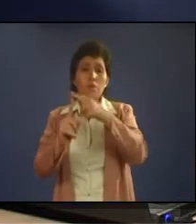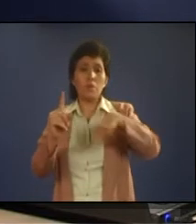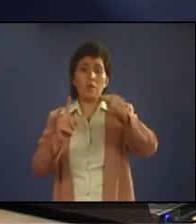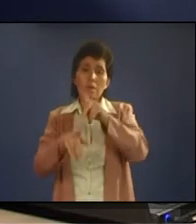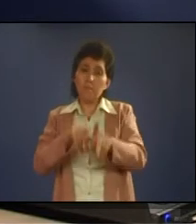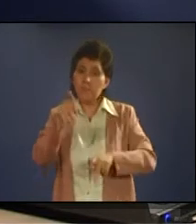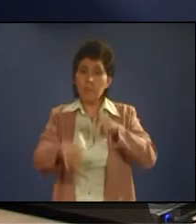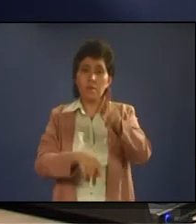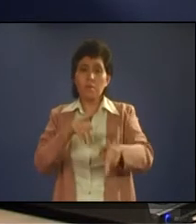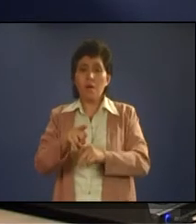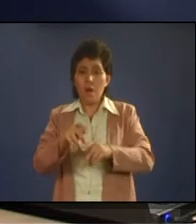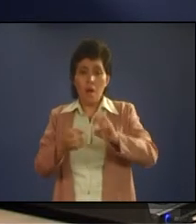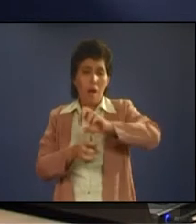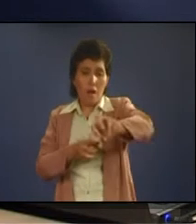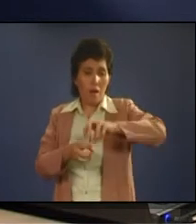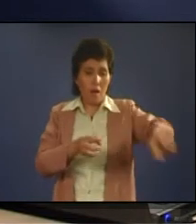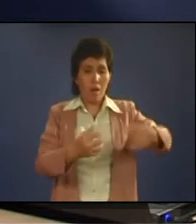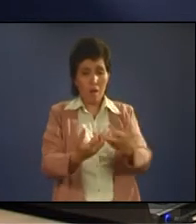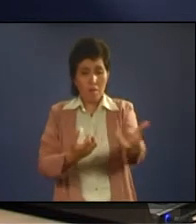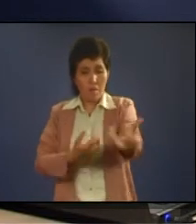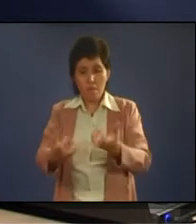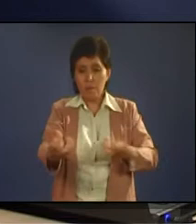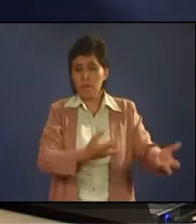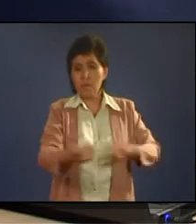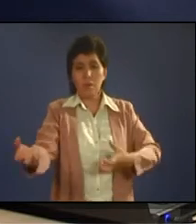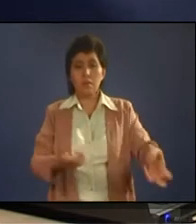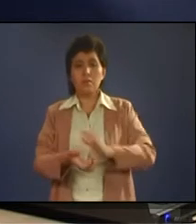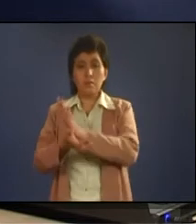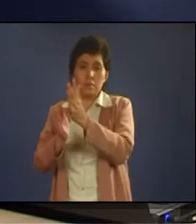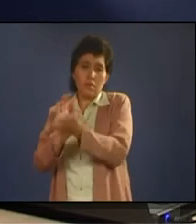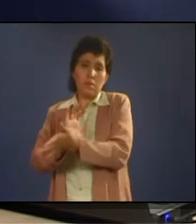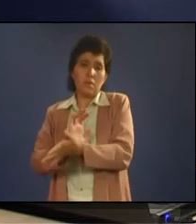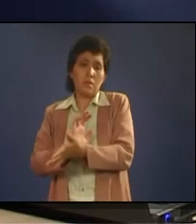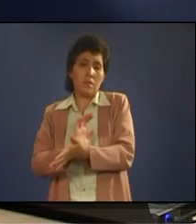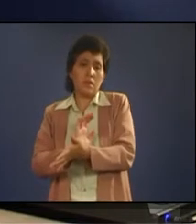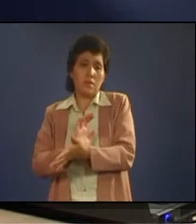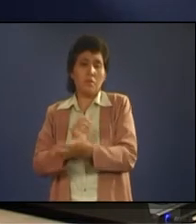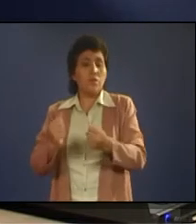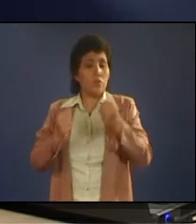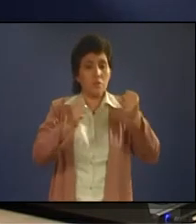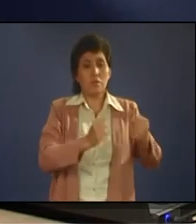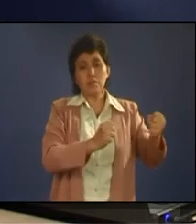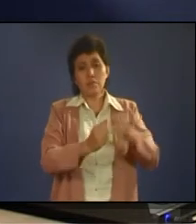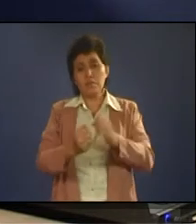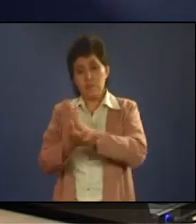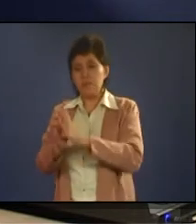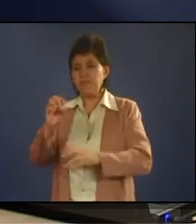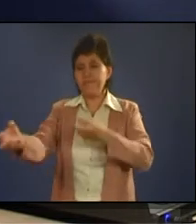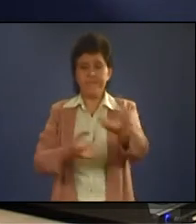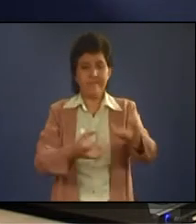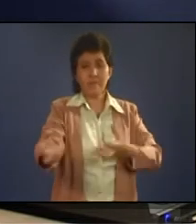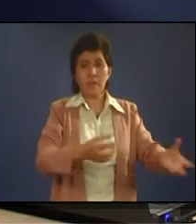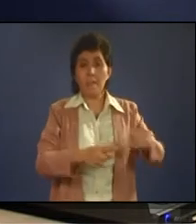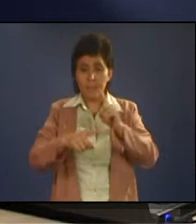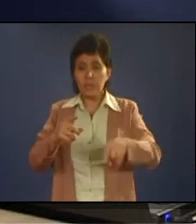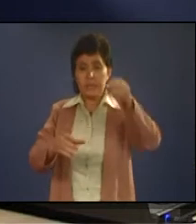are distributed and scattered everywhere, I mean, it becomes very distracting for you to look here and there. But when there is a